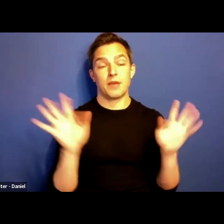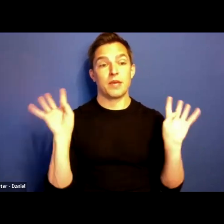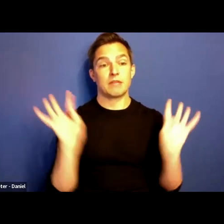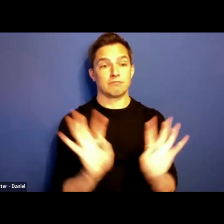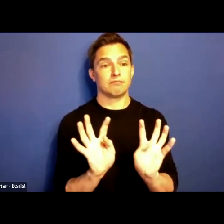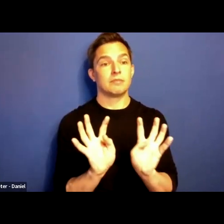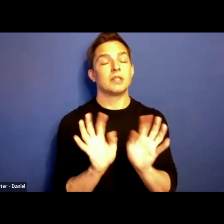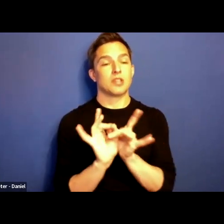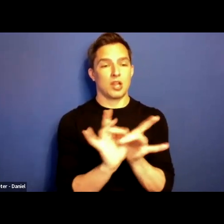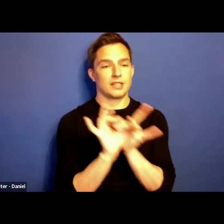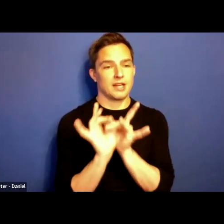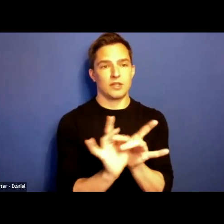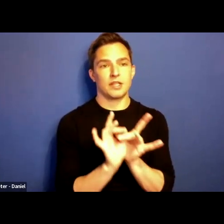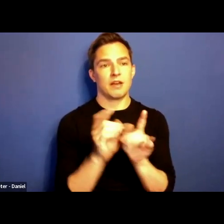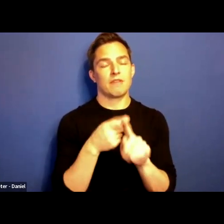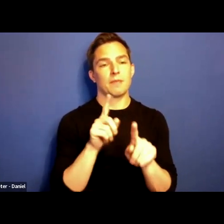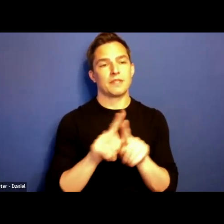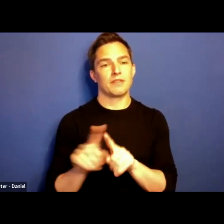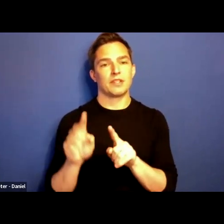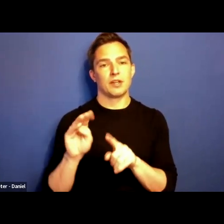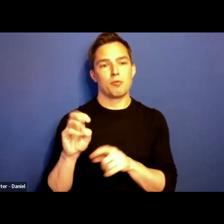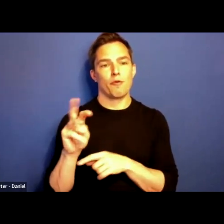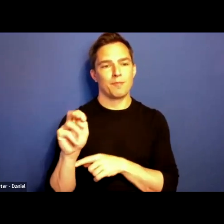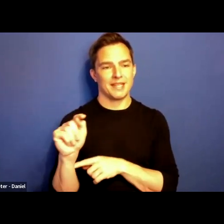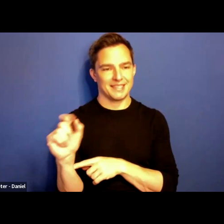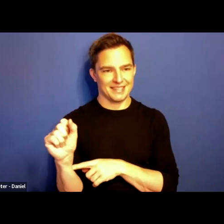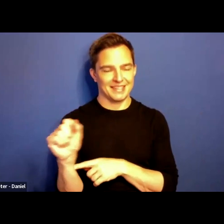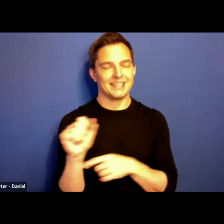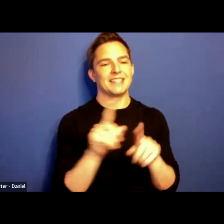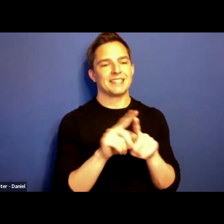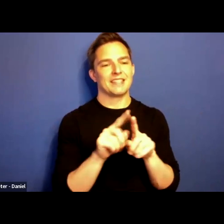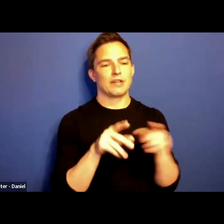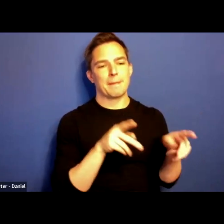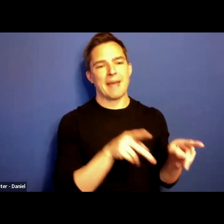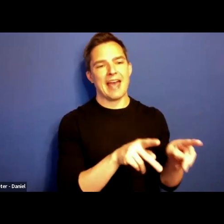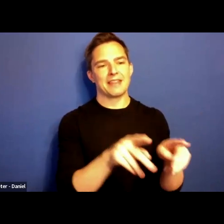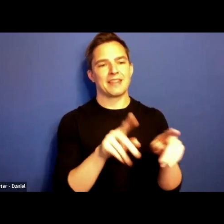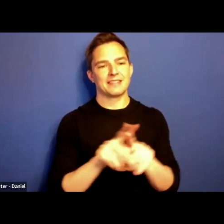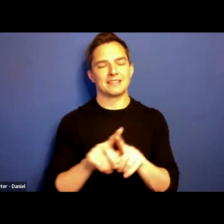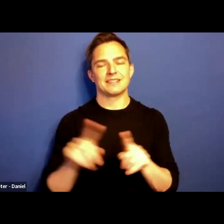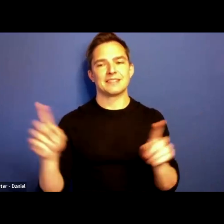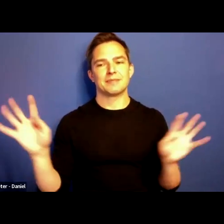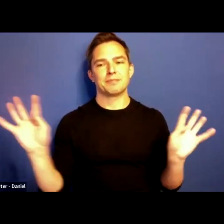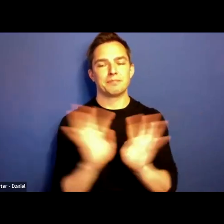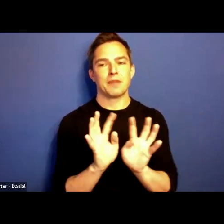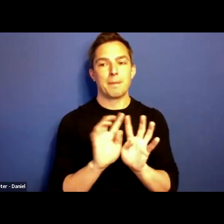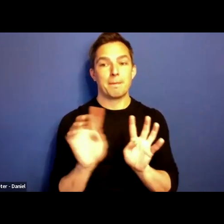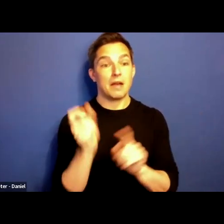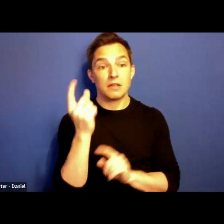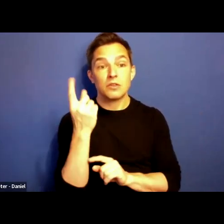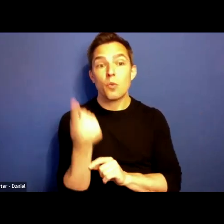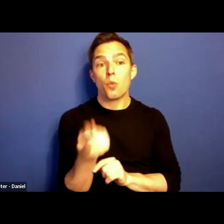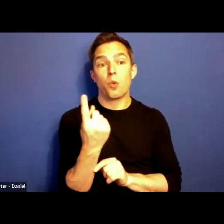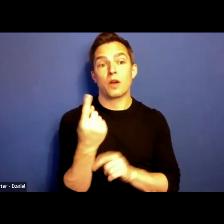in solidarity from different movements, different paths, but with one goal: to address the